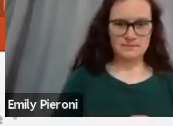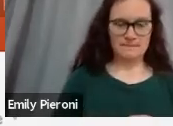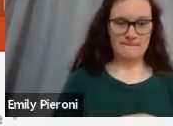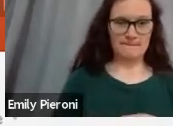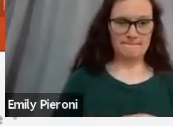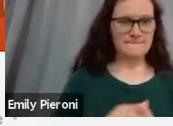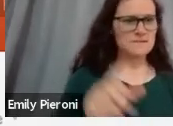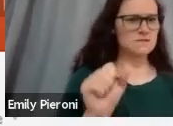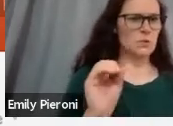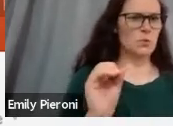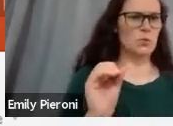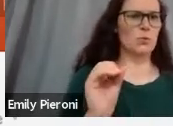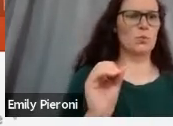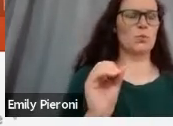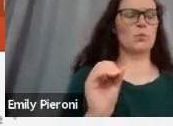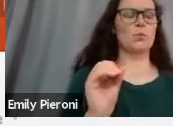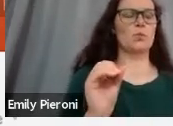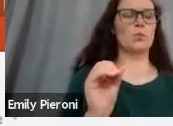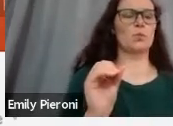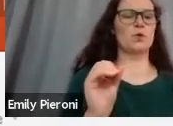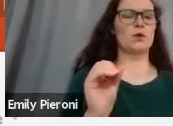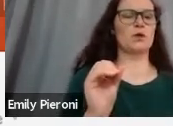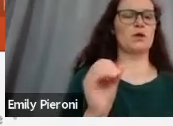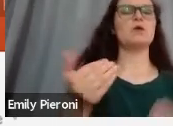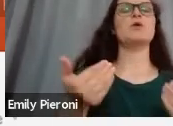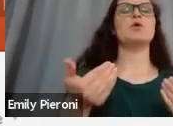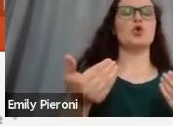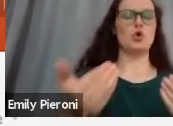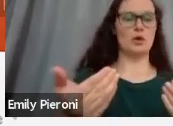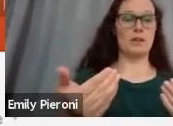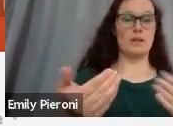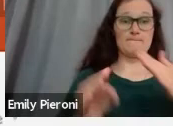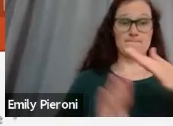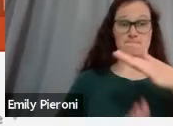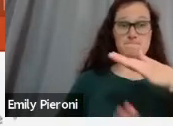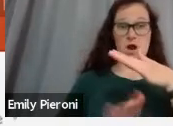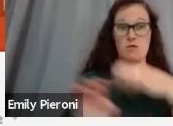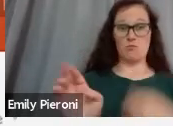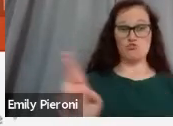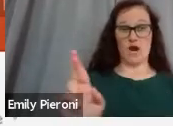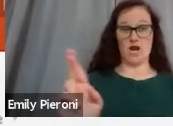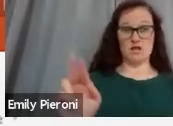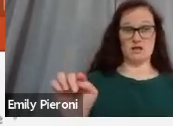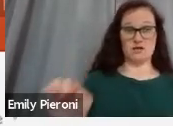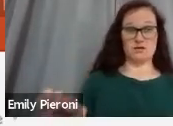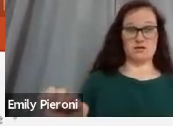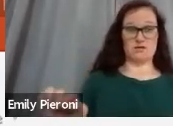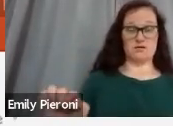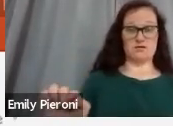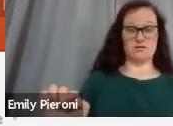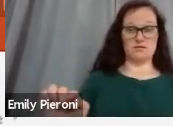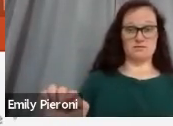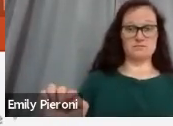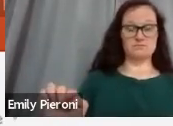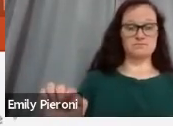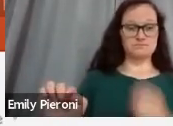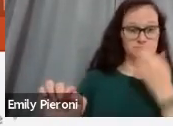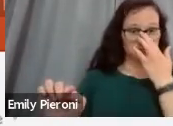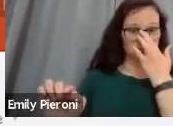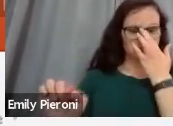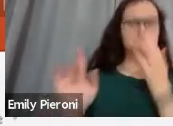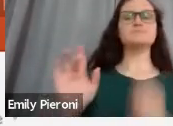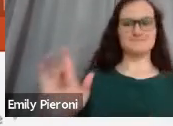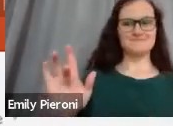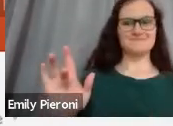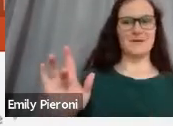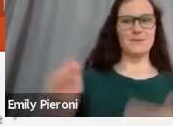So right there, go ahead on the bottom right. So hit the, yep, go ahead,